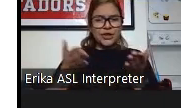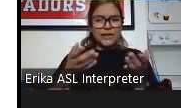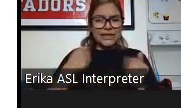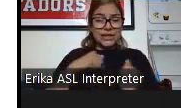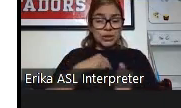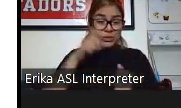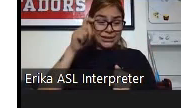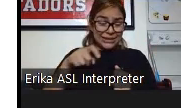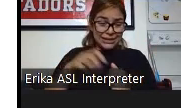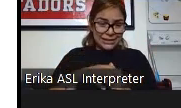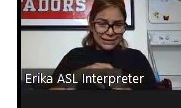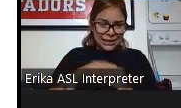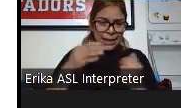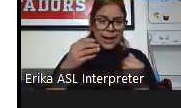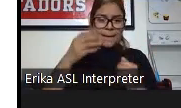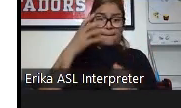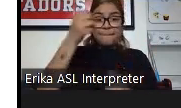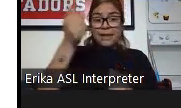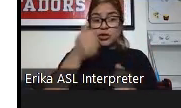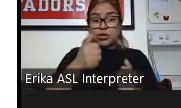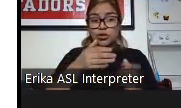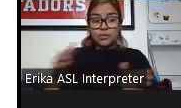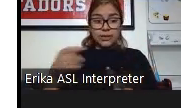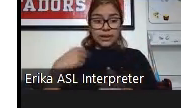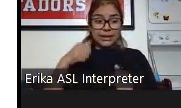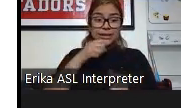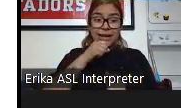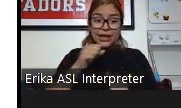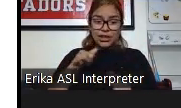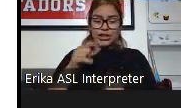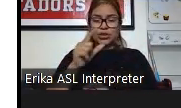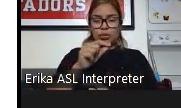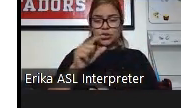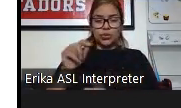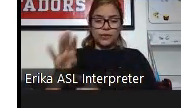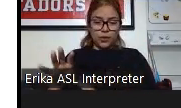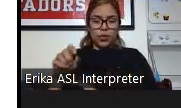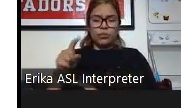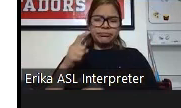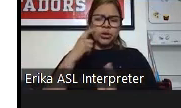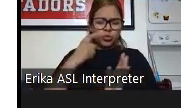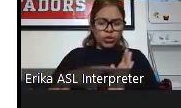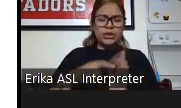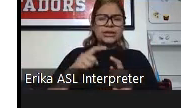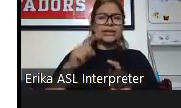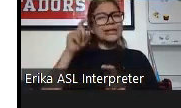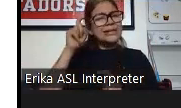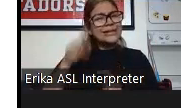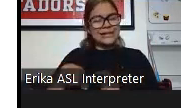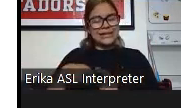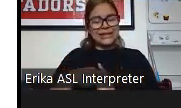Plan on Aging in 2023 and 24 goals recognizes the needs to